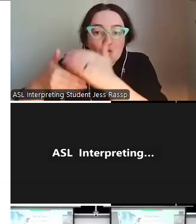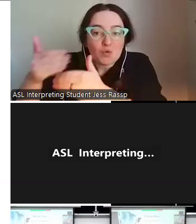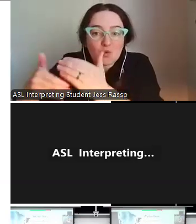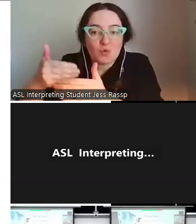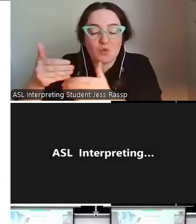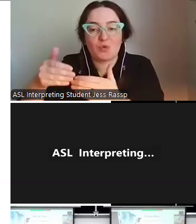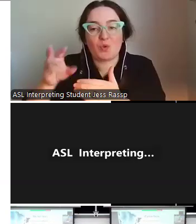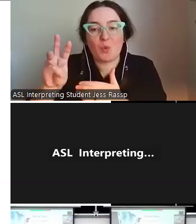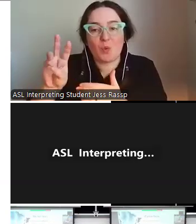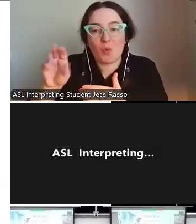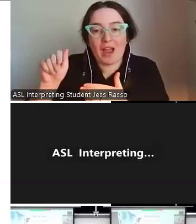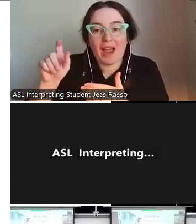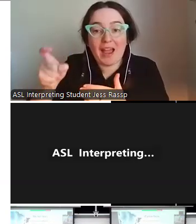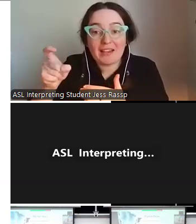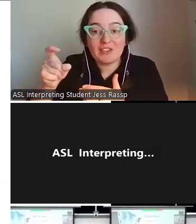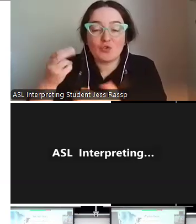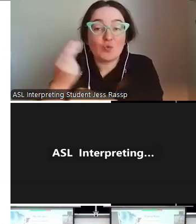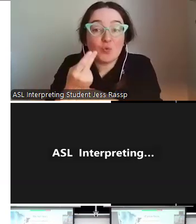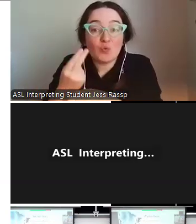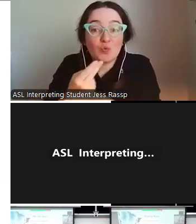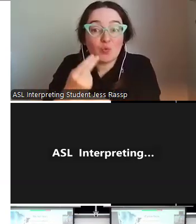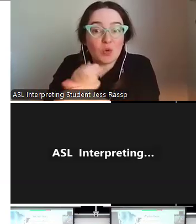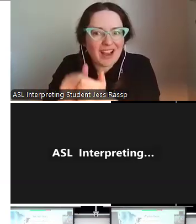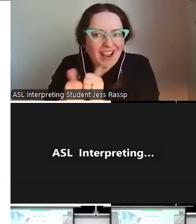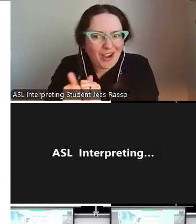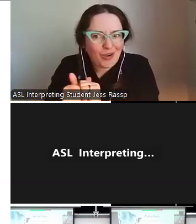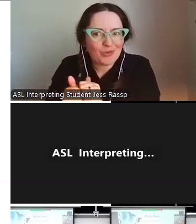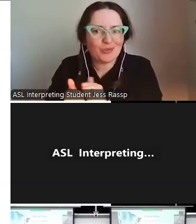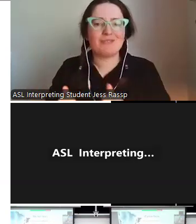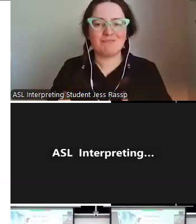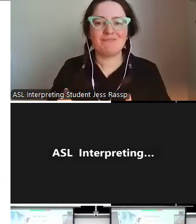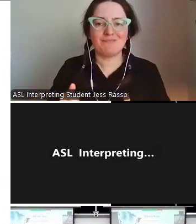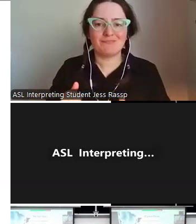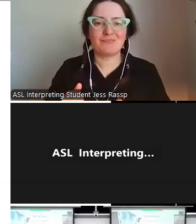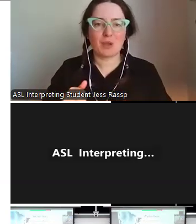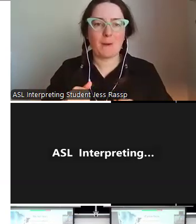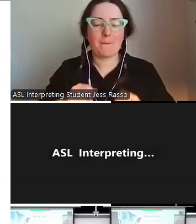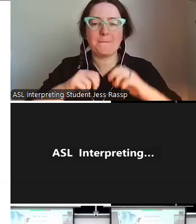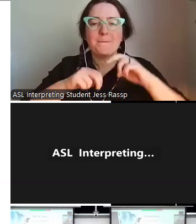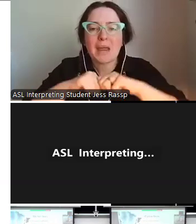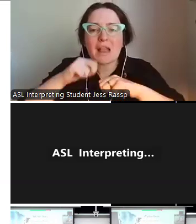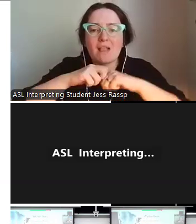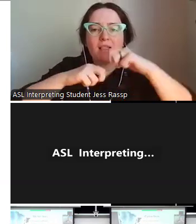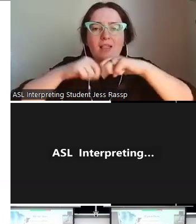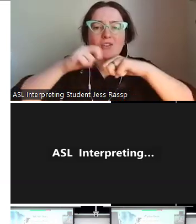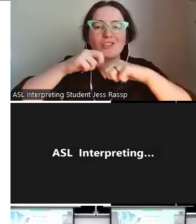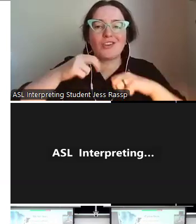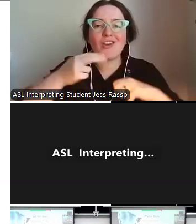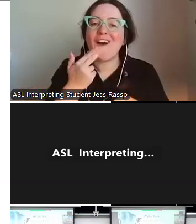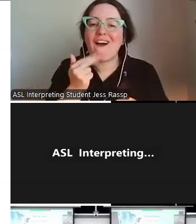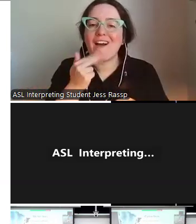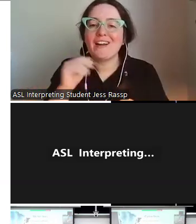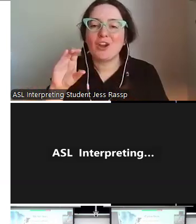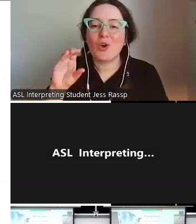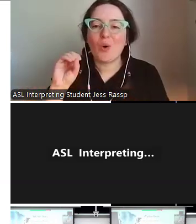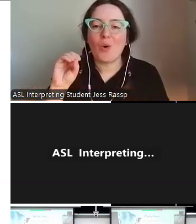and that wax can be used to build honeycomb and stuff like that. And it's really interesting thing. I don't want to get